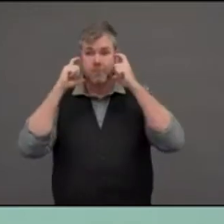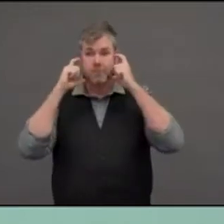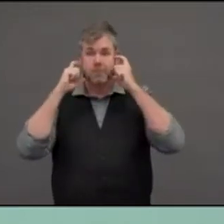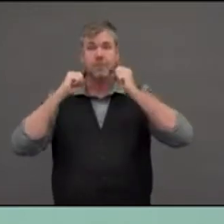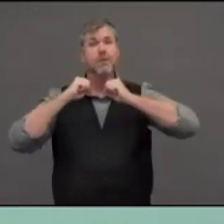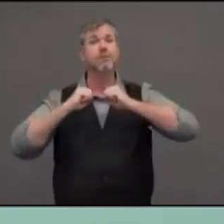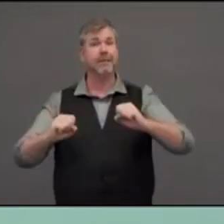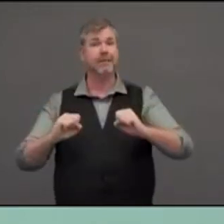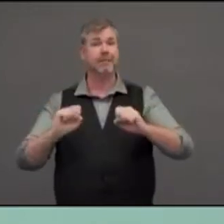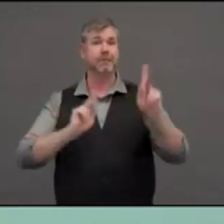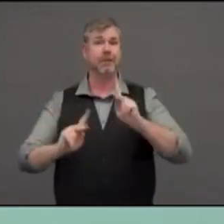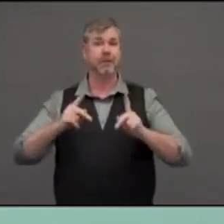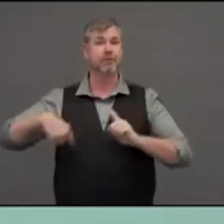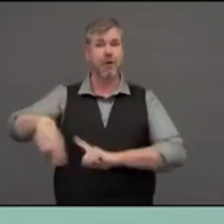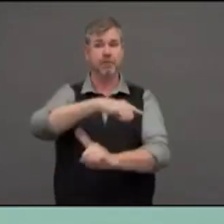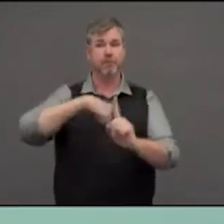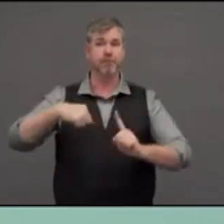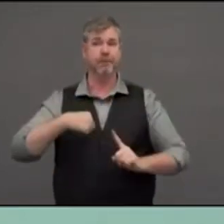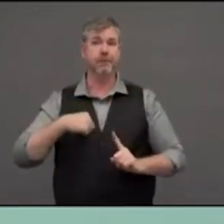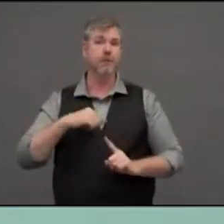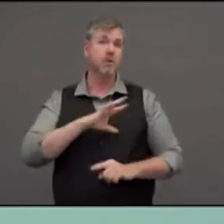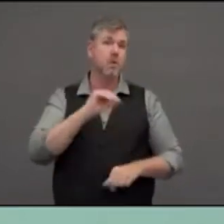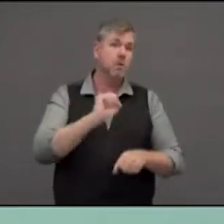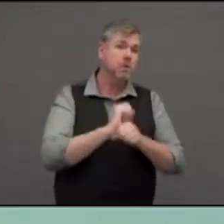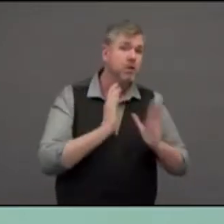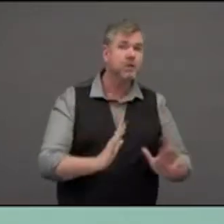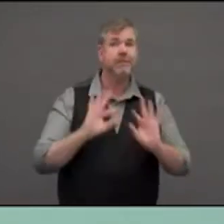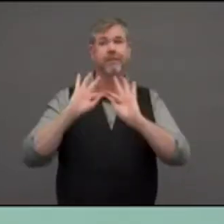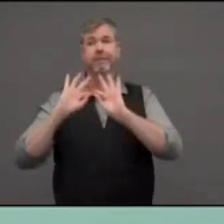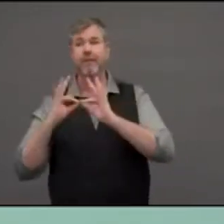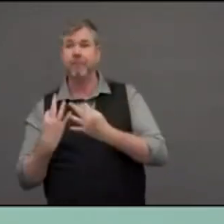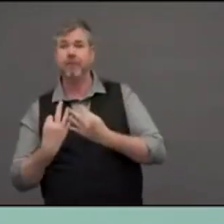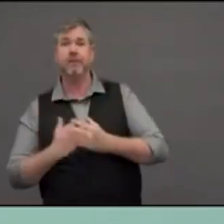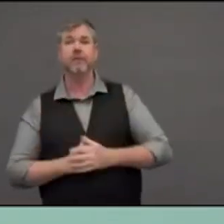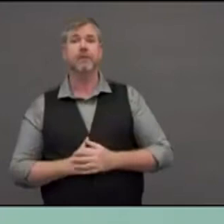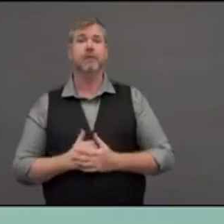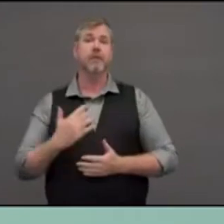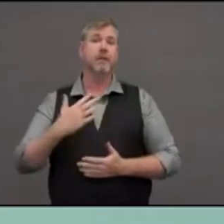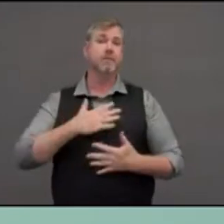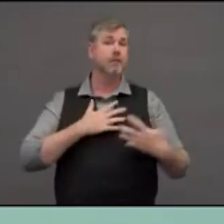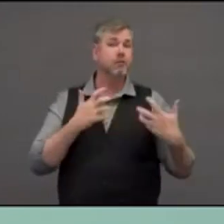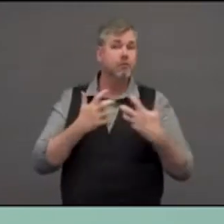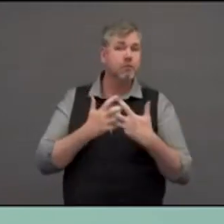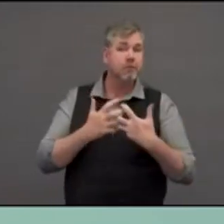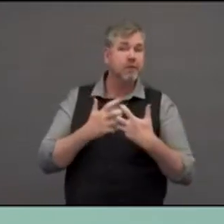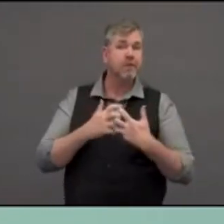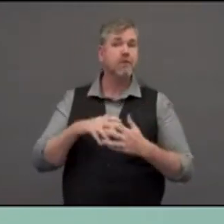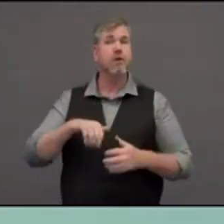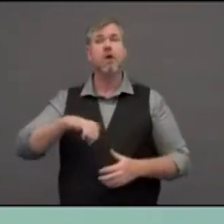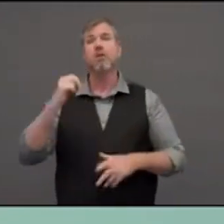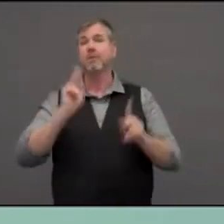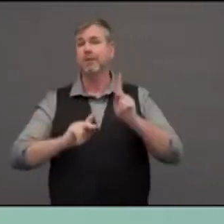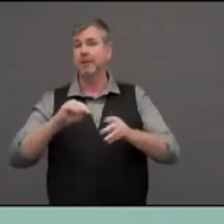my family, or, my roommates or other people in the community. So